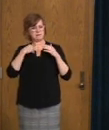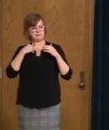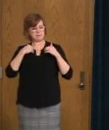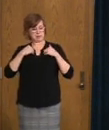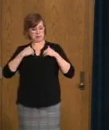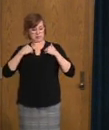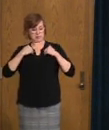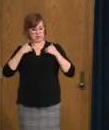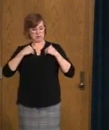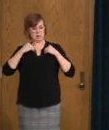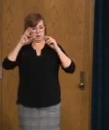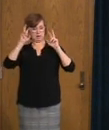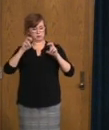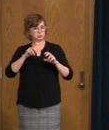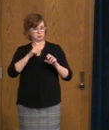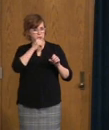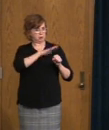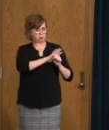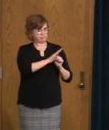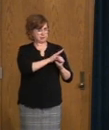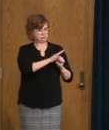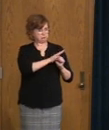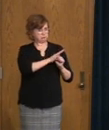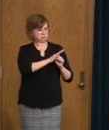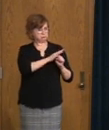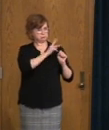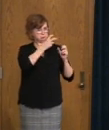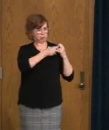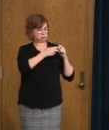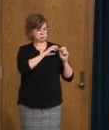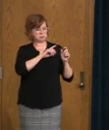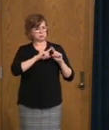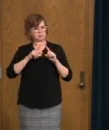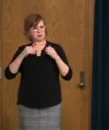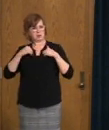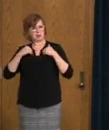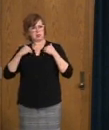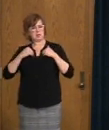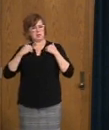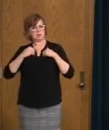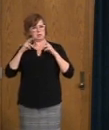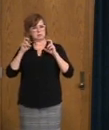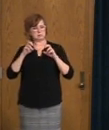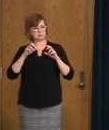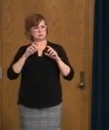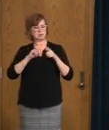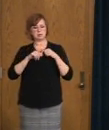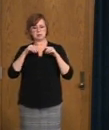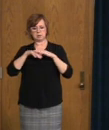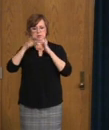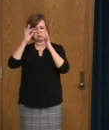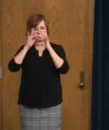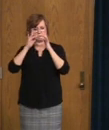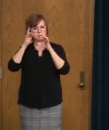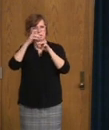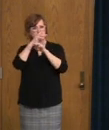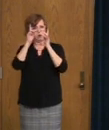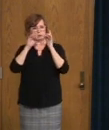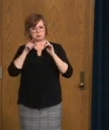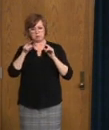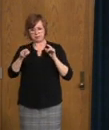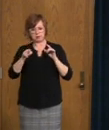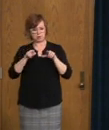to find, and at least alleged, that there were on the same floor as a COVID patient, and there was some sharing